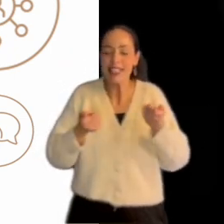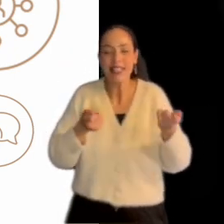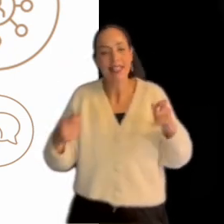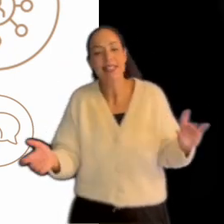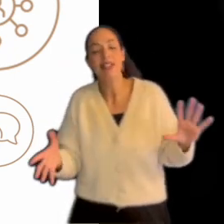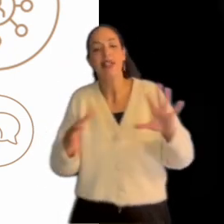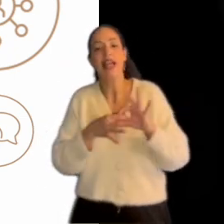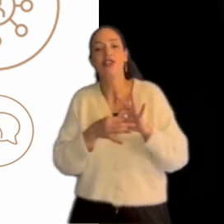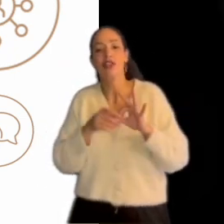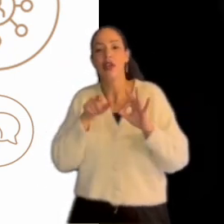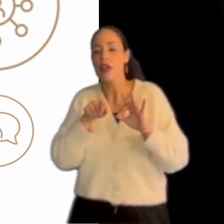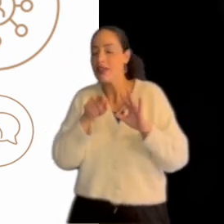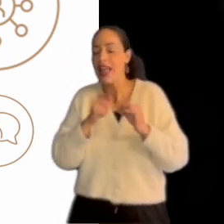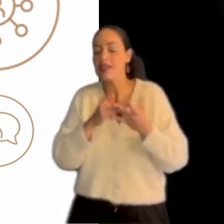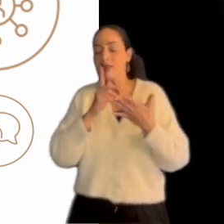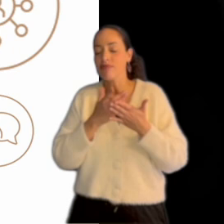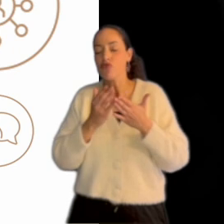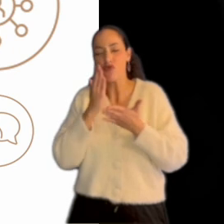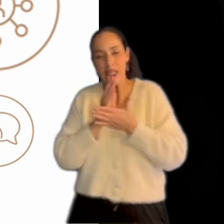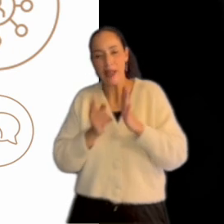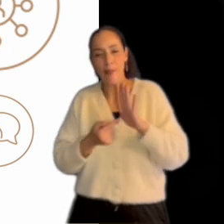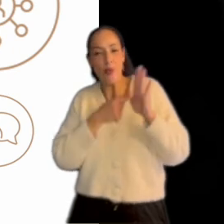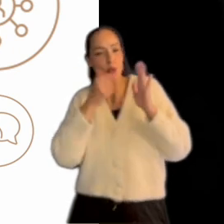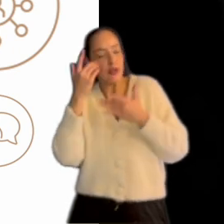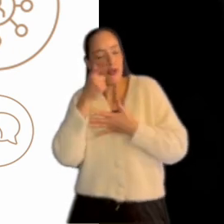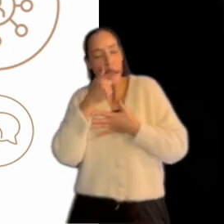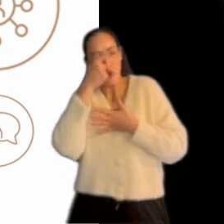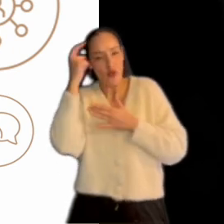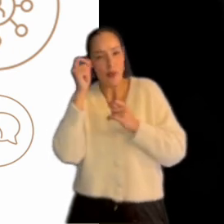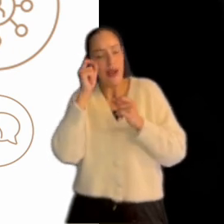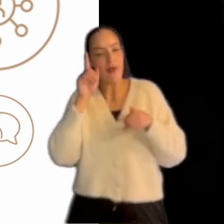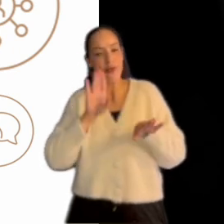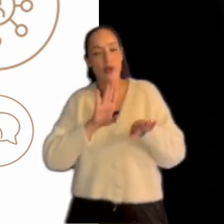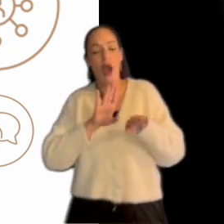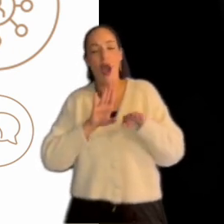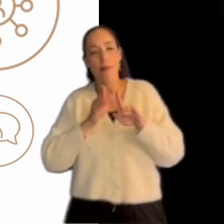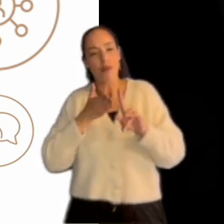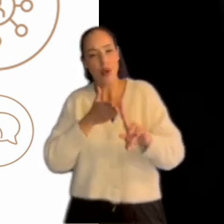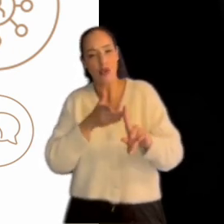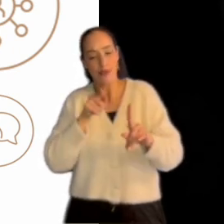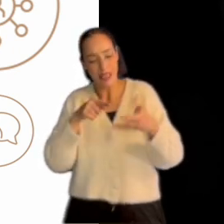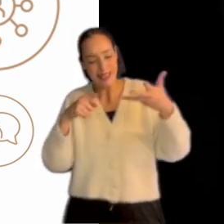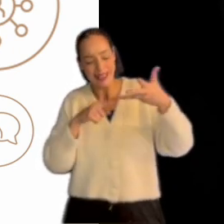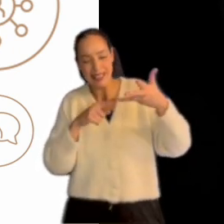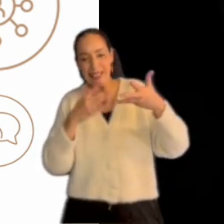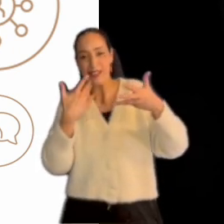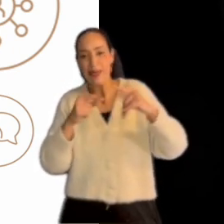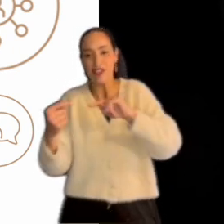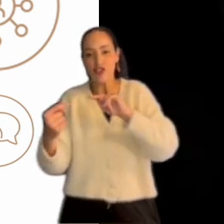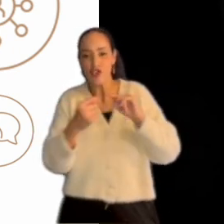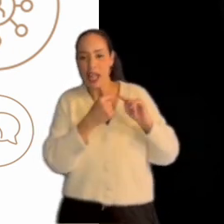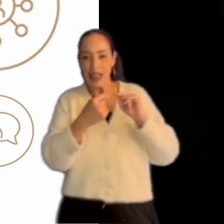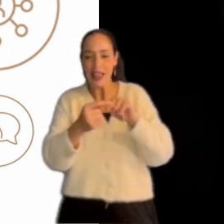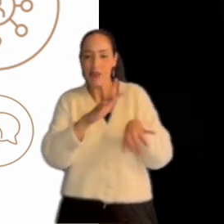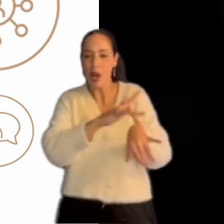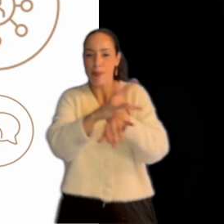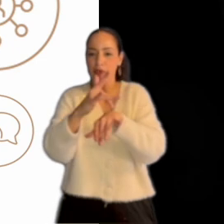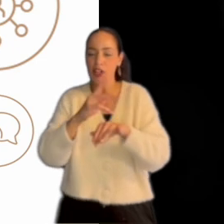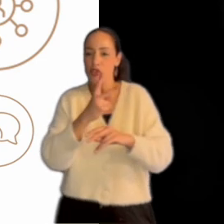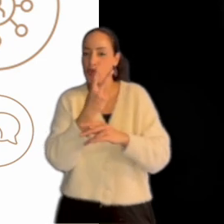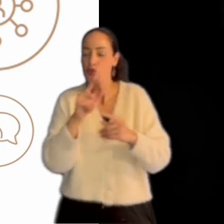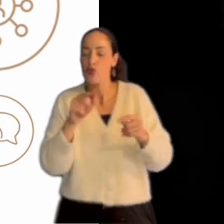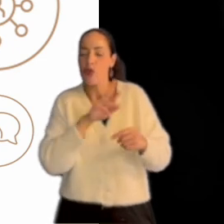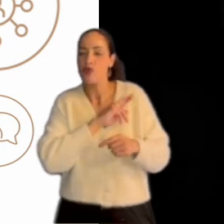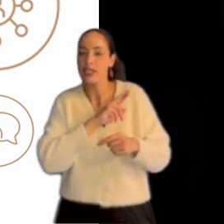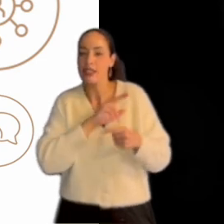for two reasons. Firstly, those working with victims of sexual abuse, violence and rape have highlighted the challenges of exploring and identifying